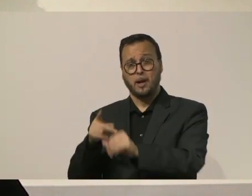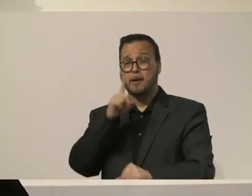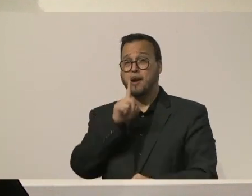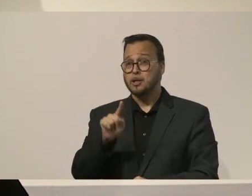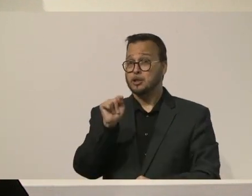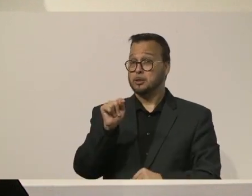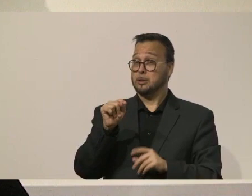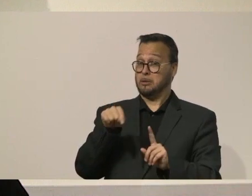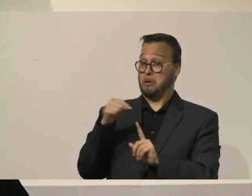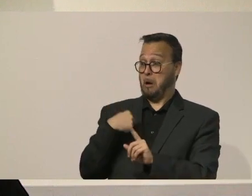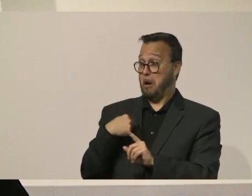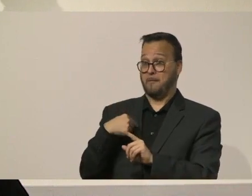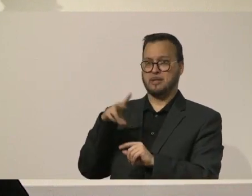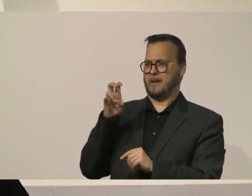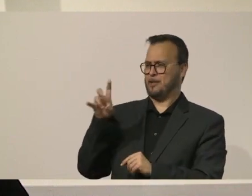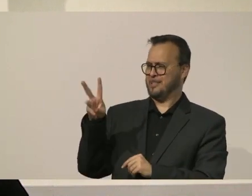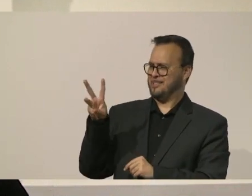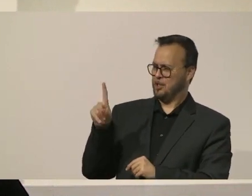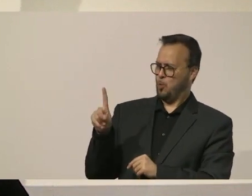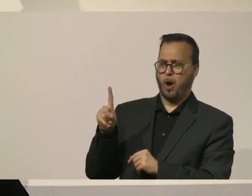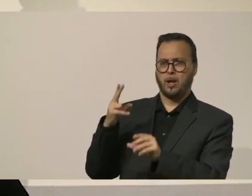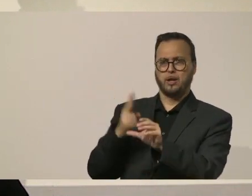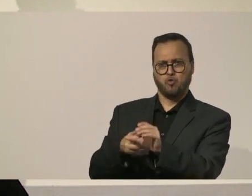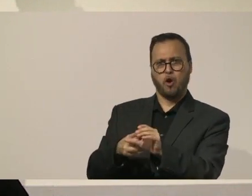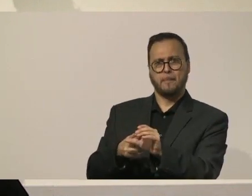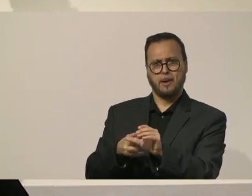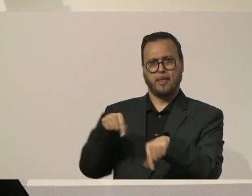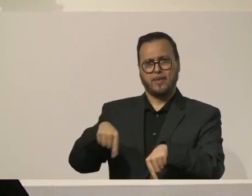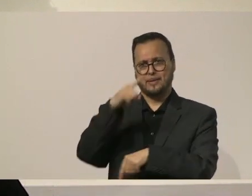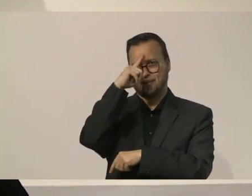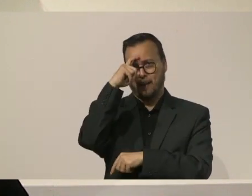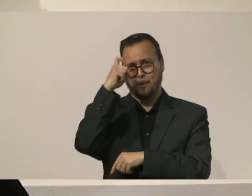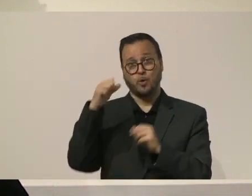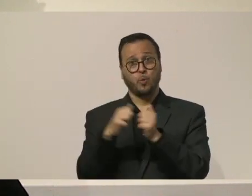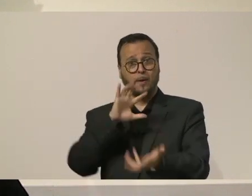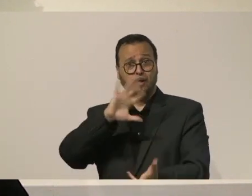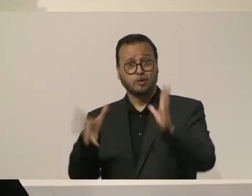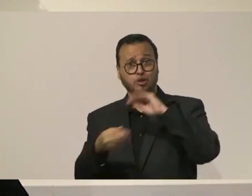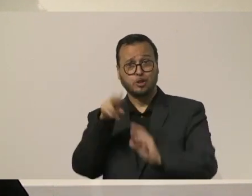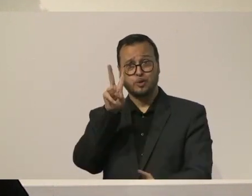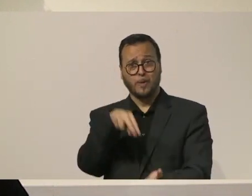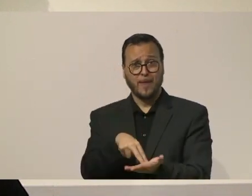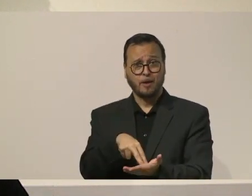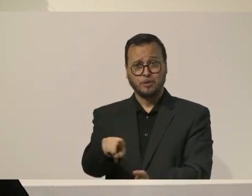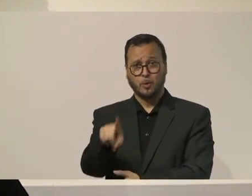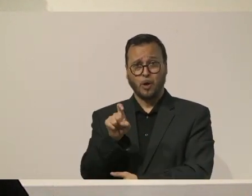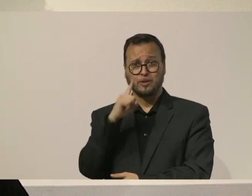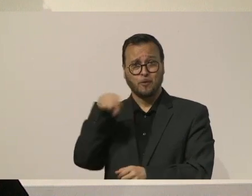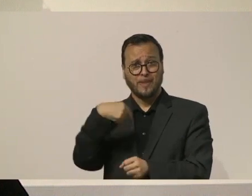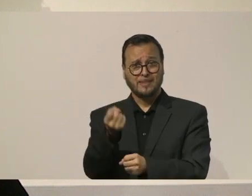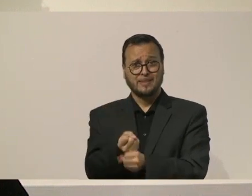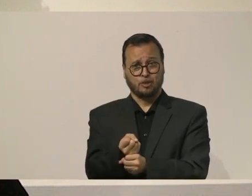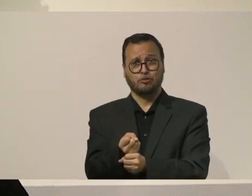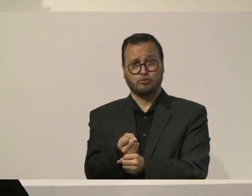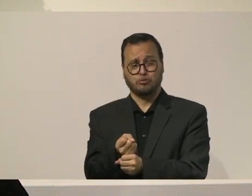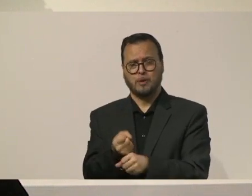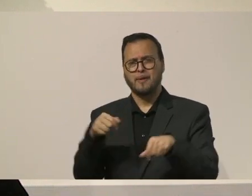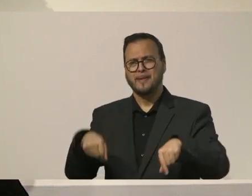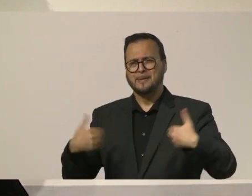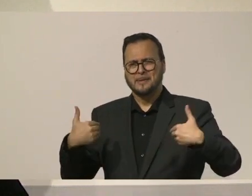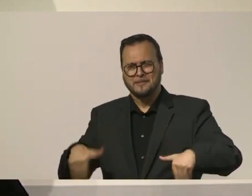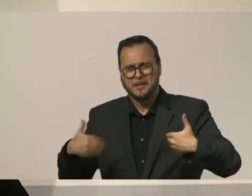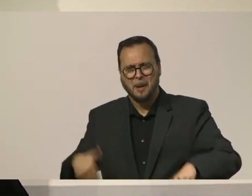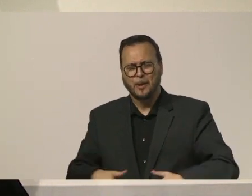had 761 enrollments this summer with a total of 2,100 for this year. This is